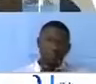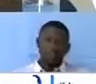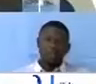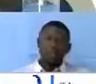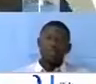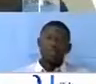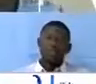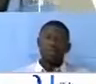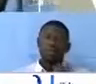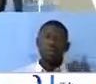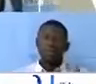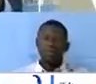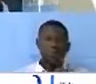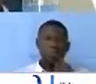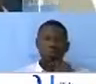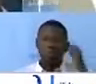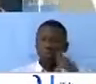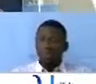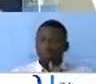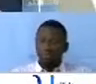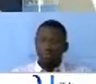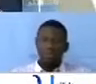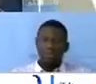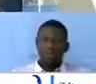external injuries on him.